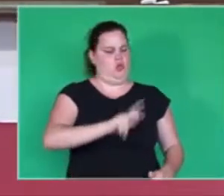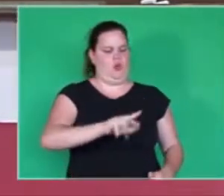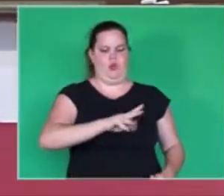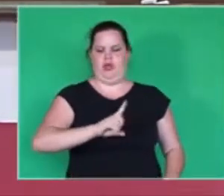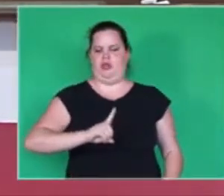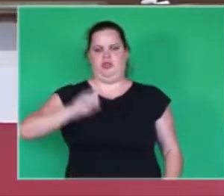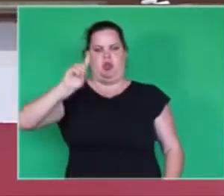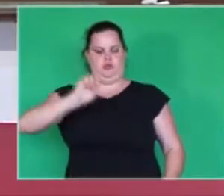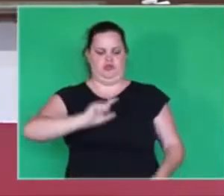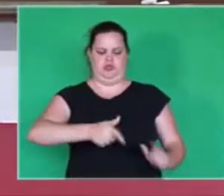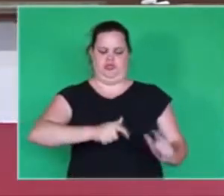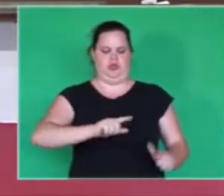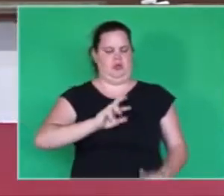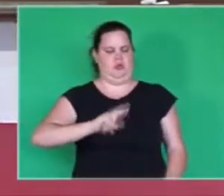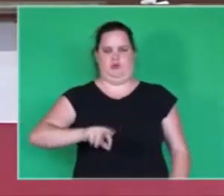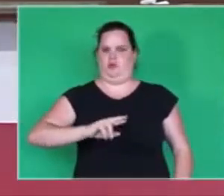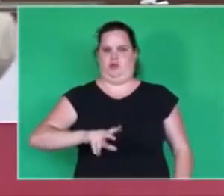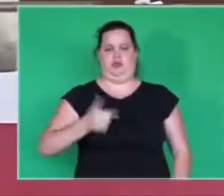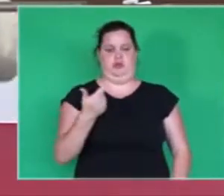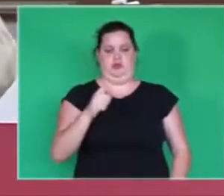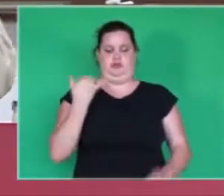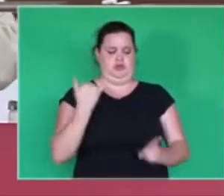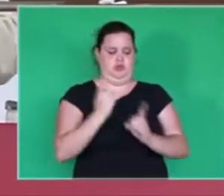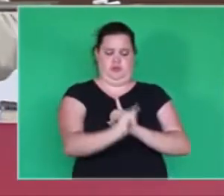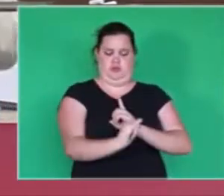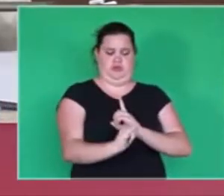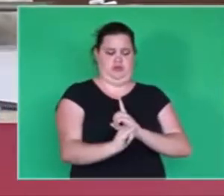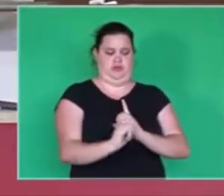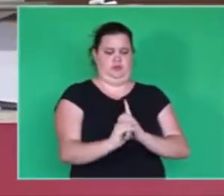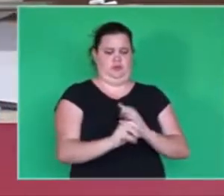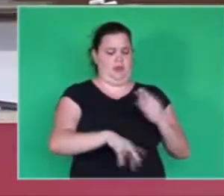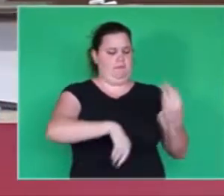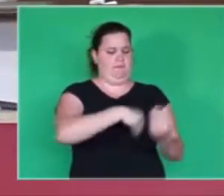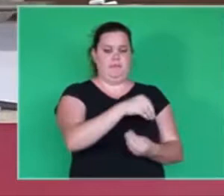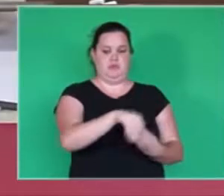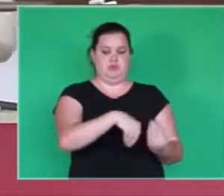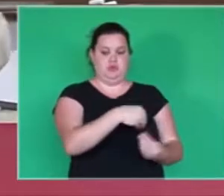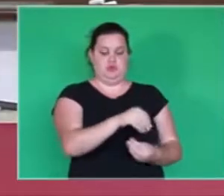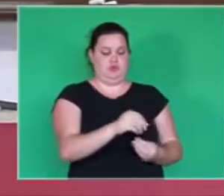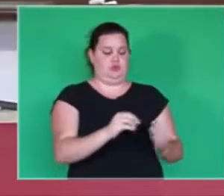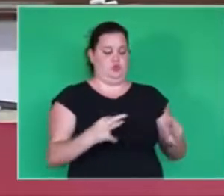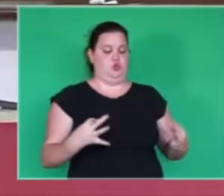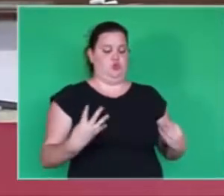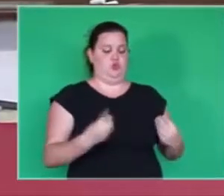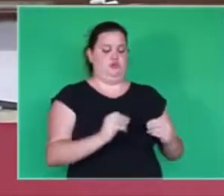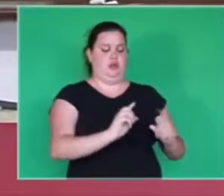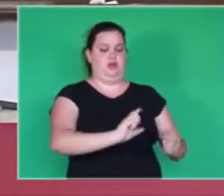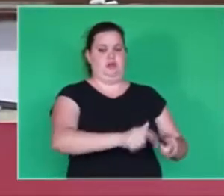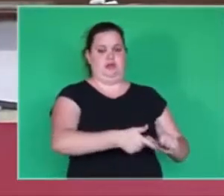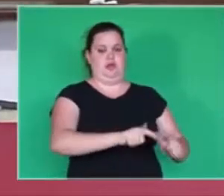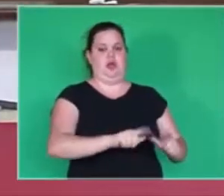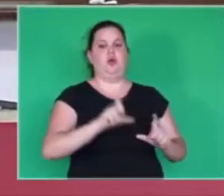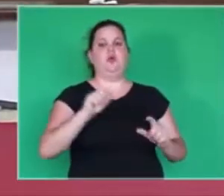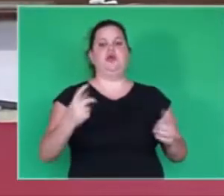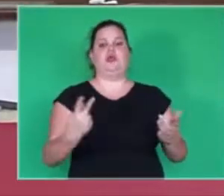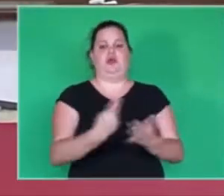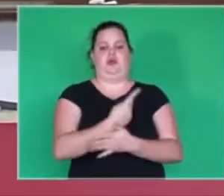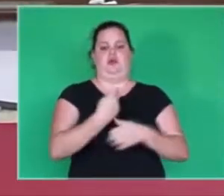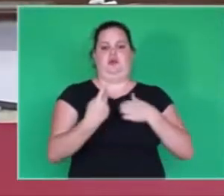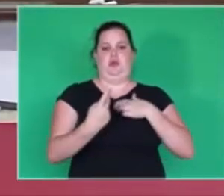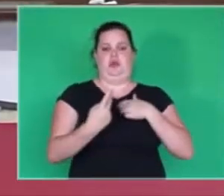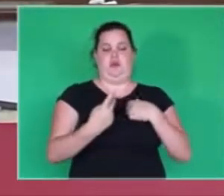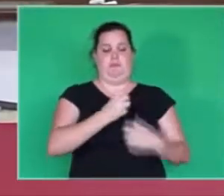Israel. They didn't have the prophecy of Israel. So what was the culmination?